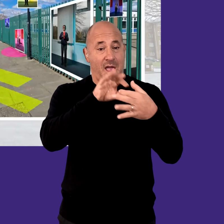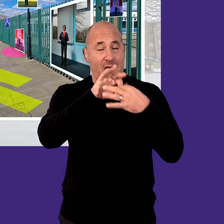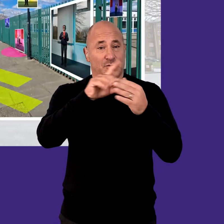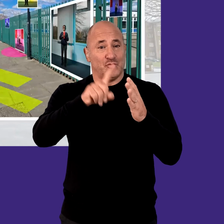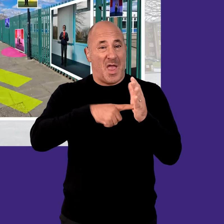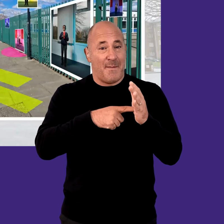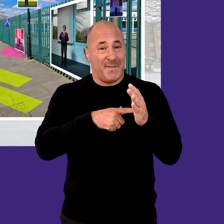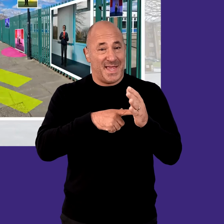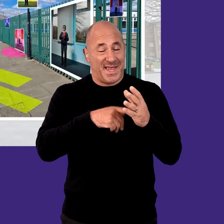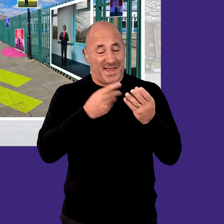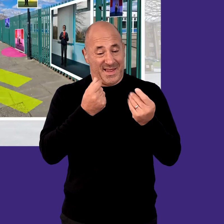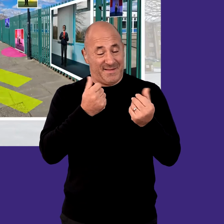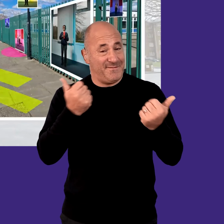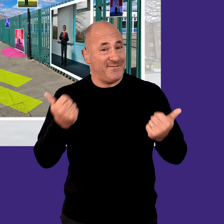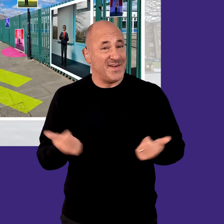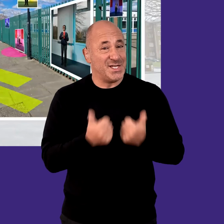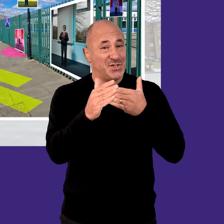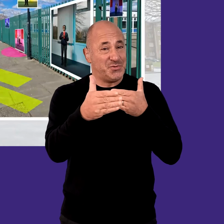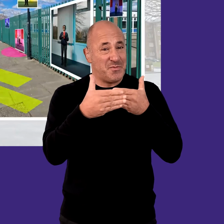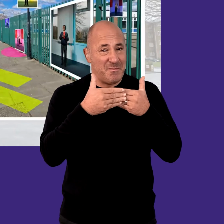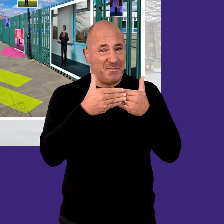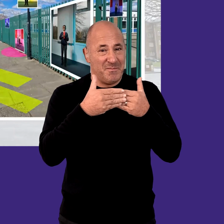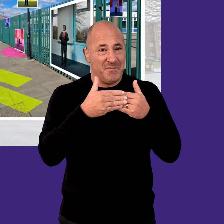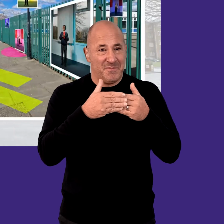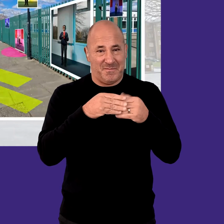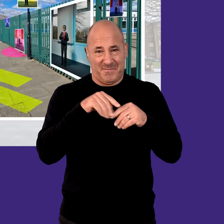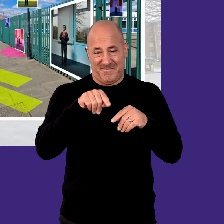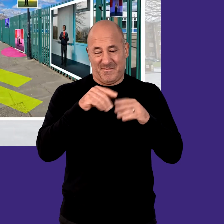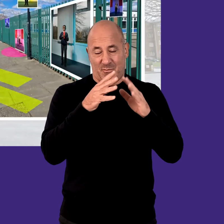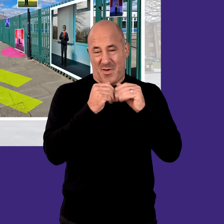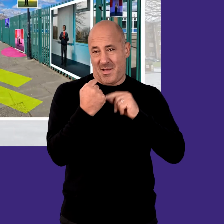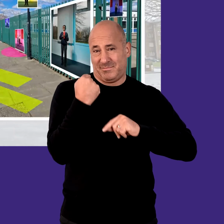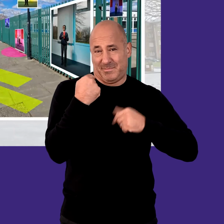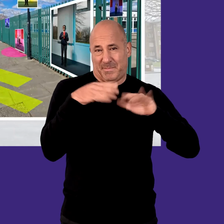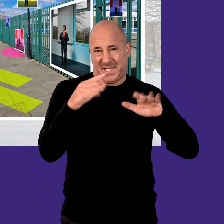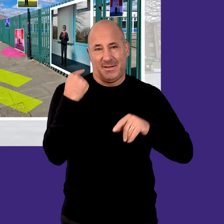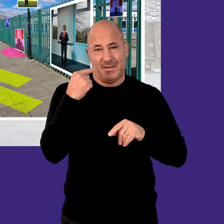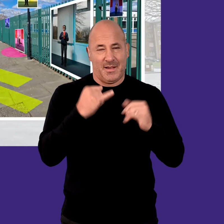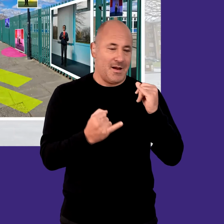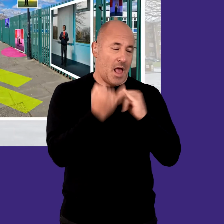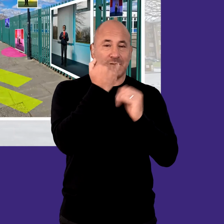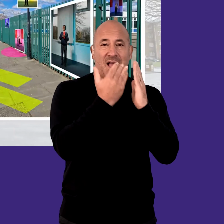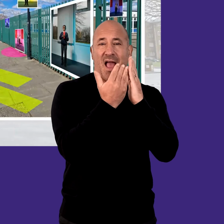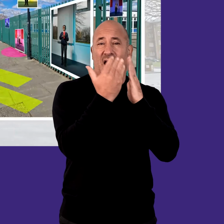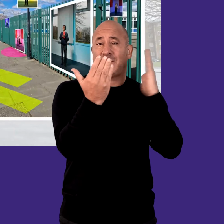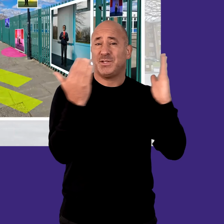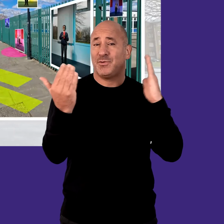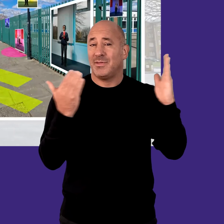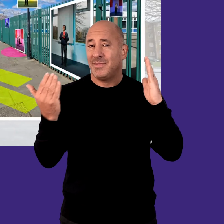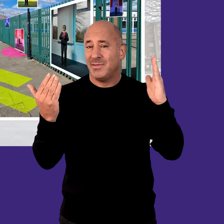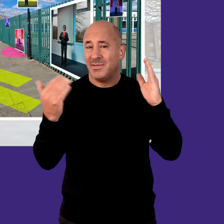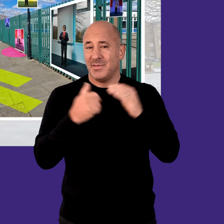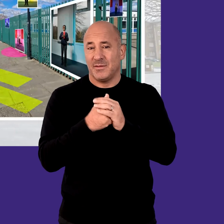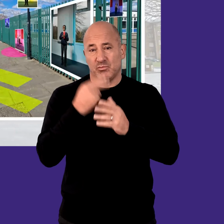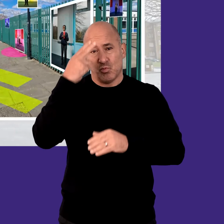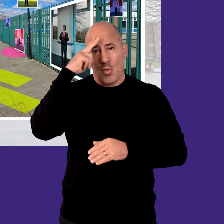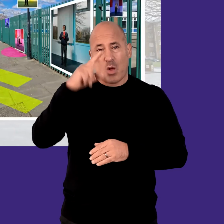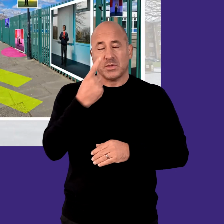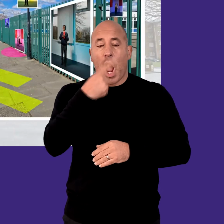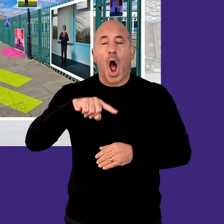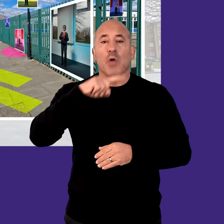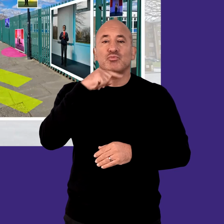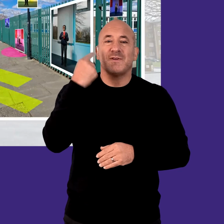So the first year of working with Jamie is now coming to a close, with a final exhibition taking place this weekend.